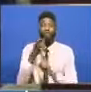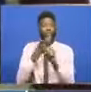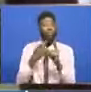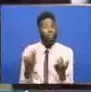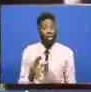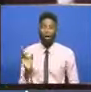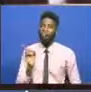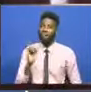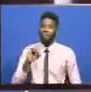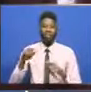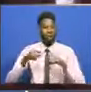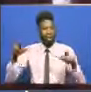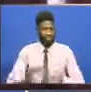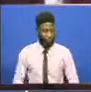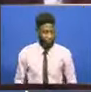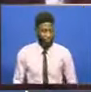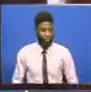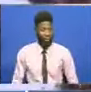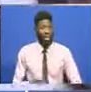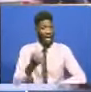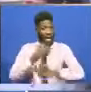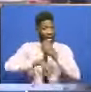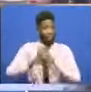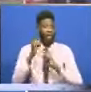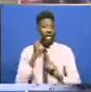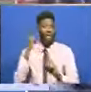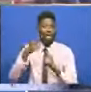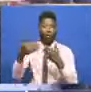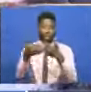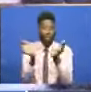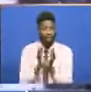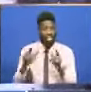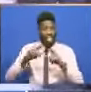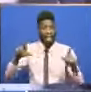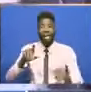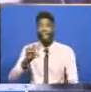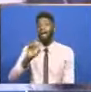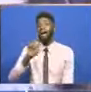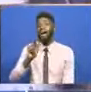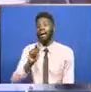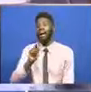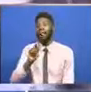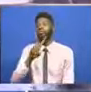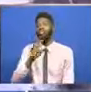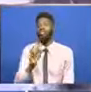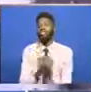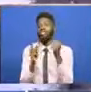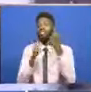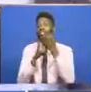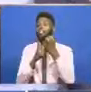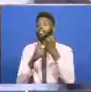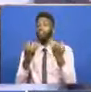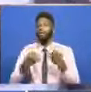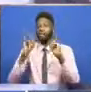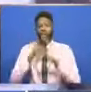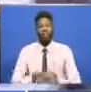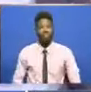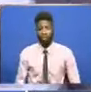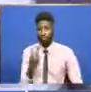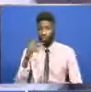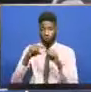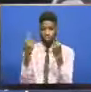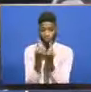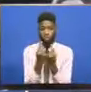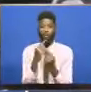Ministry in a move that seeks to realize the Community Land Act of 2016. The two groups are the first to benefit under this